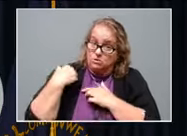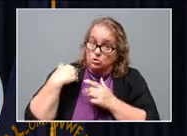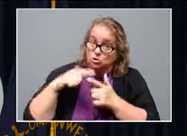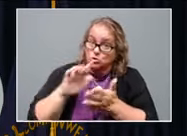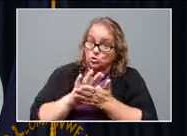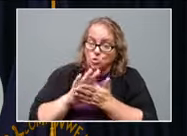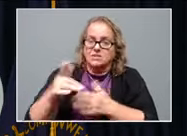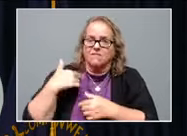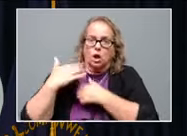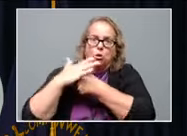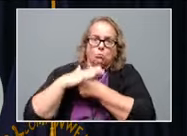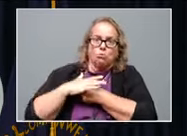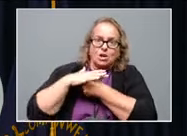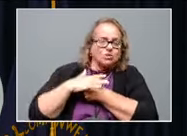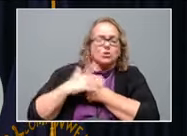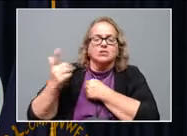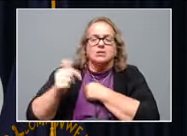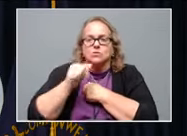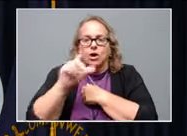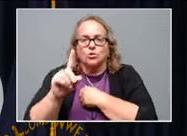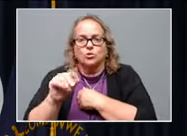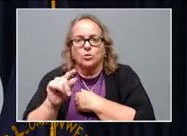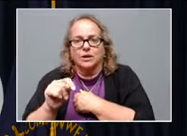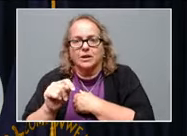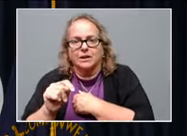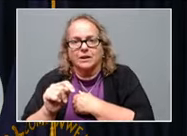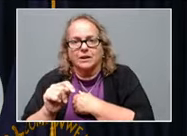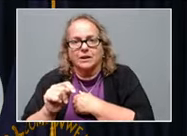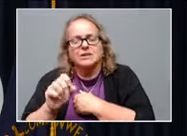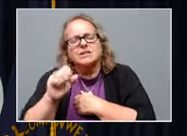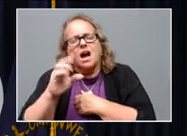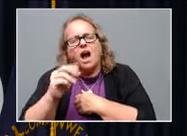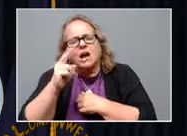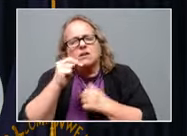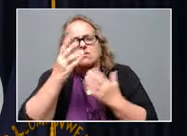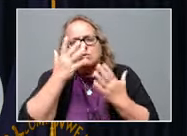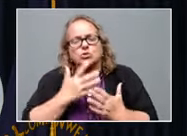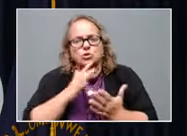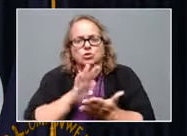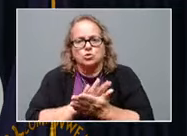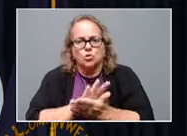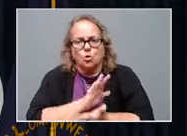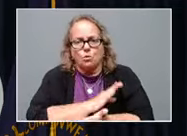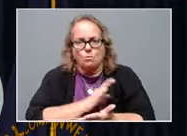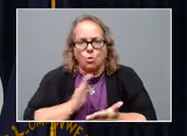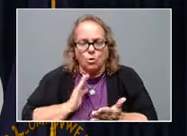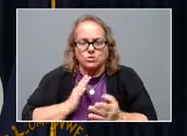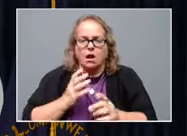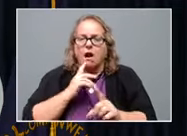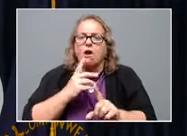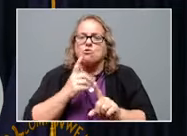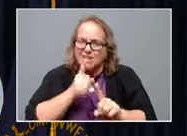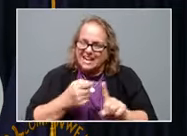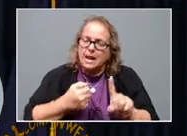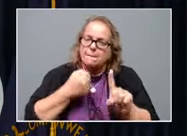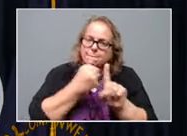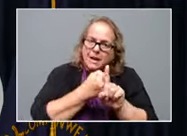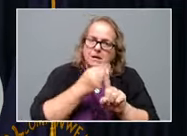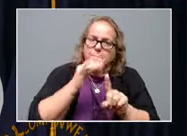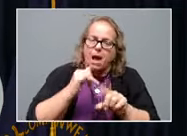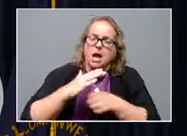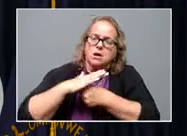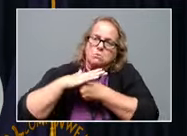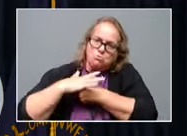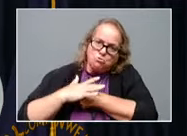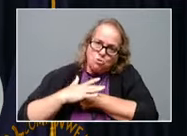boards are associated to a lot, are impacted by so much pressure that's out there